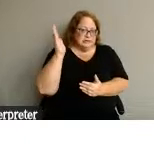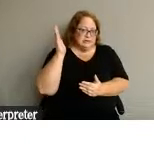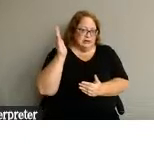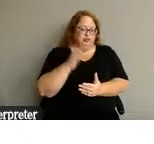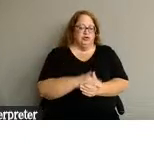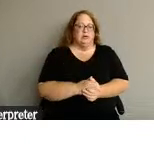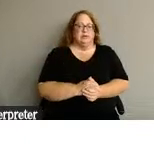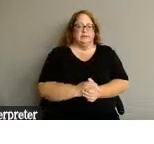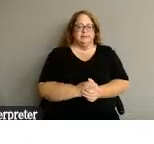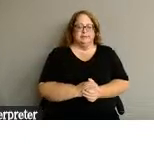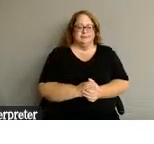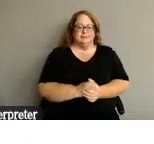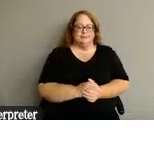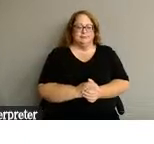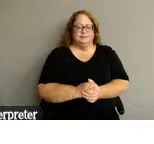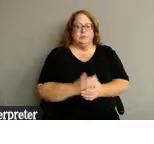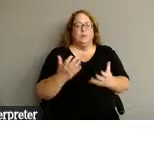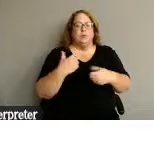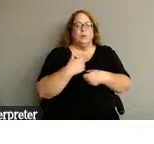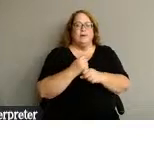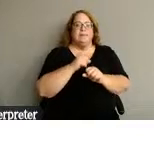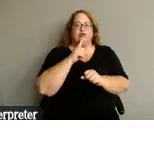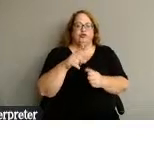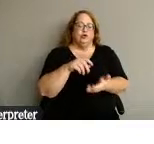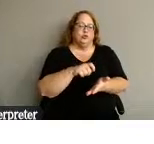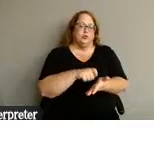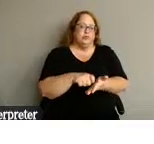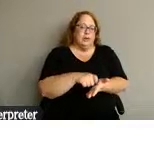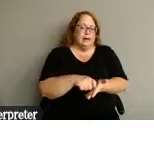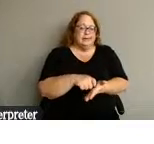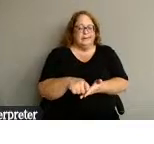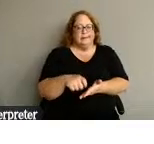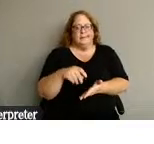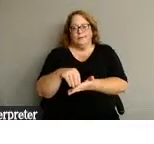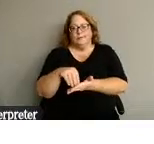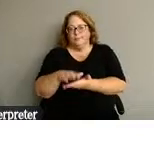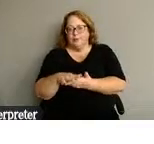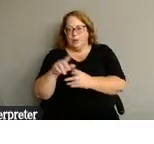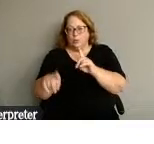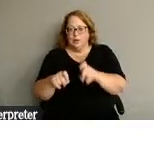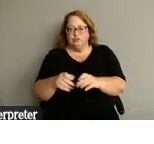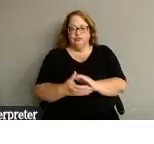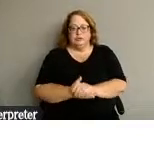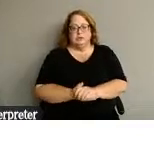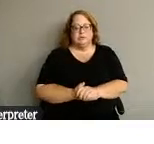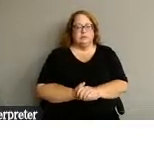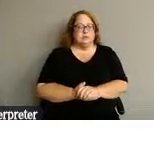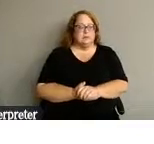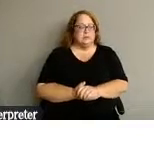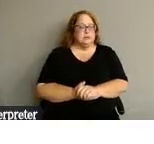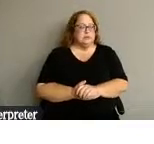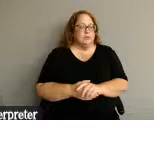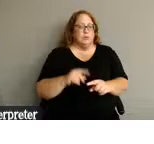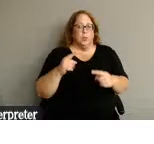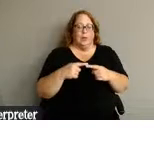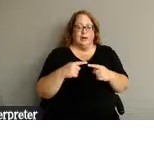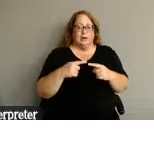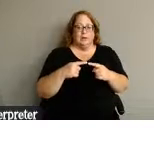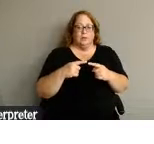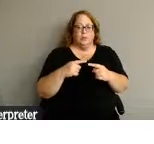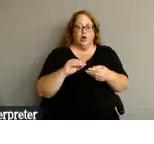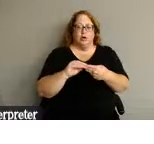presentation, okay? So we want to ensure that you capture any questions and notes here. Let's take a look at this document. When we get